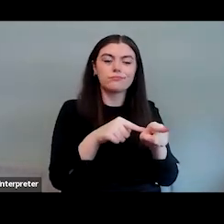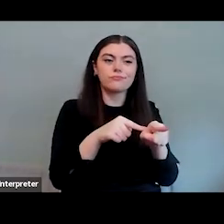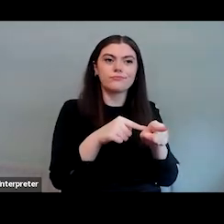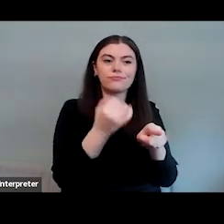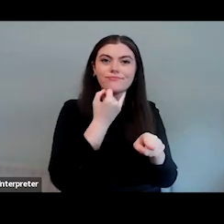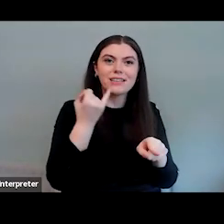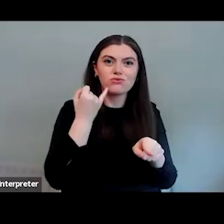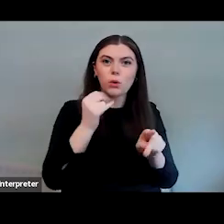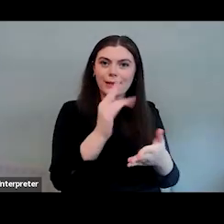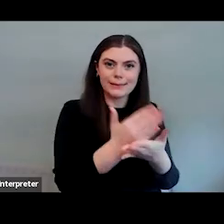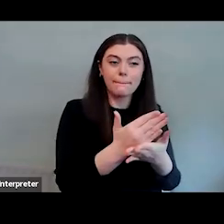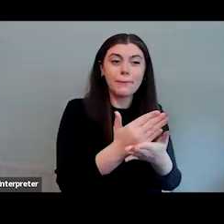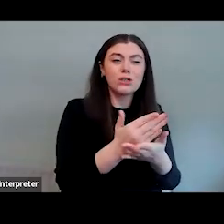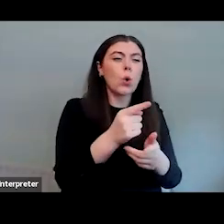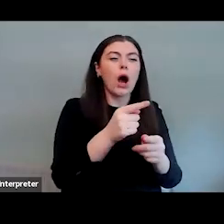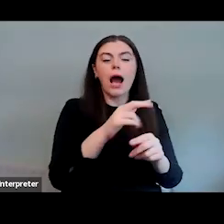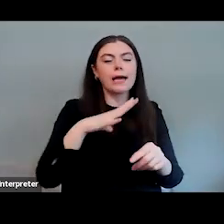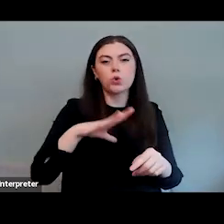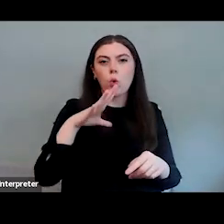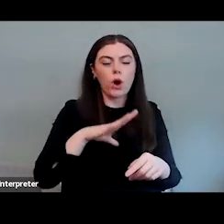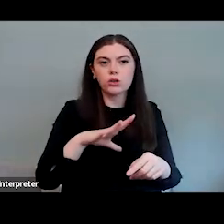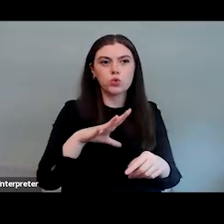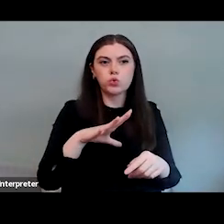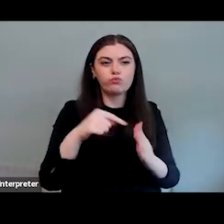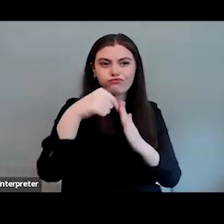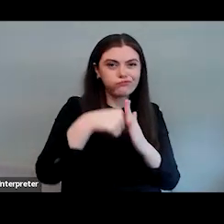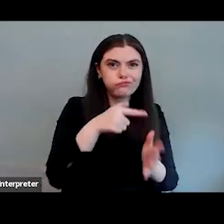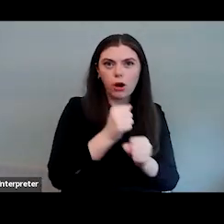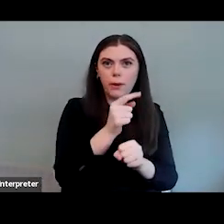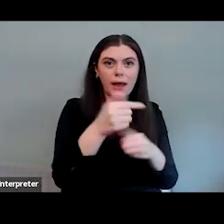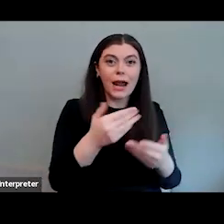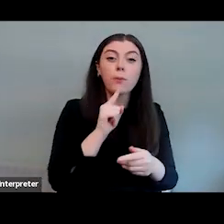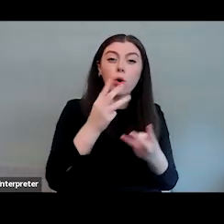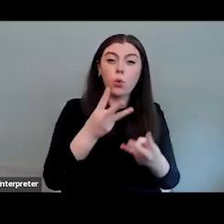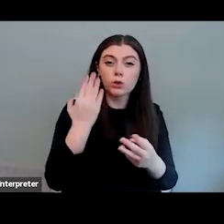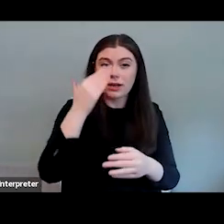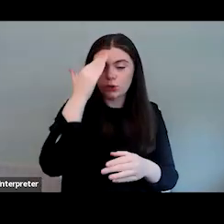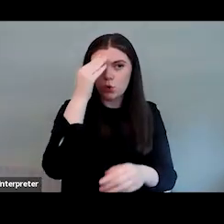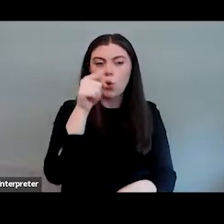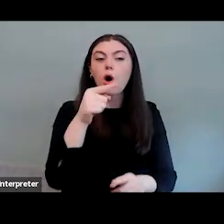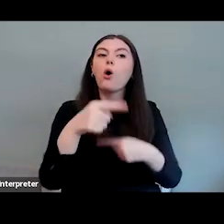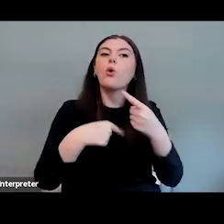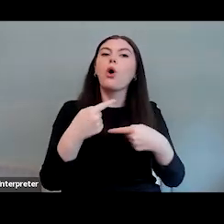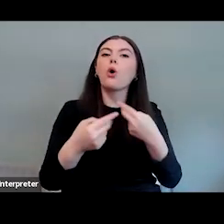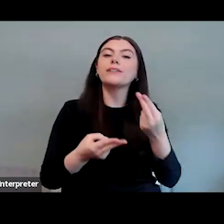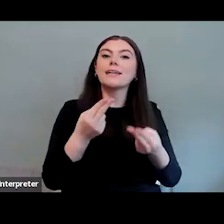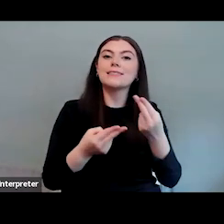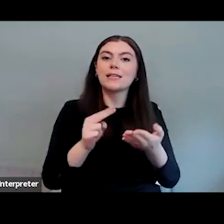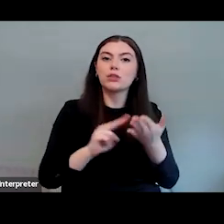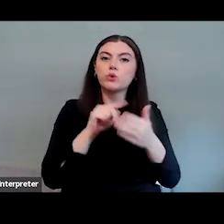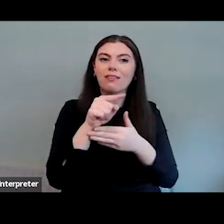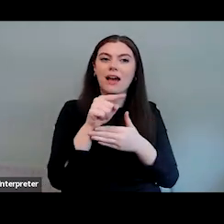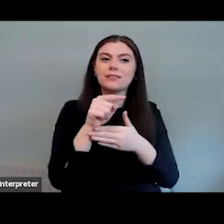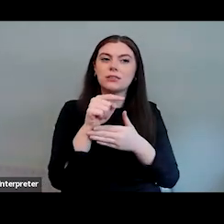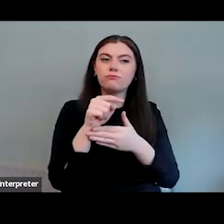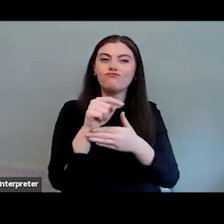I don't want to go too much into this. I just want everyone to know. We always assess with this criteria when we need to endorse,